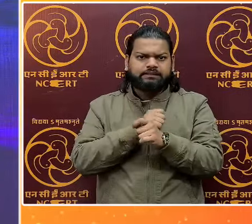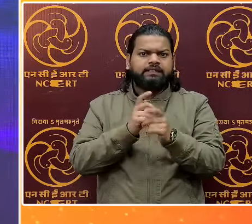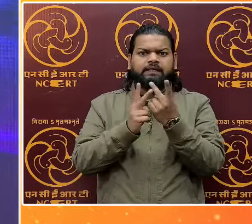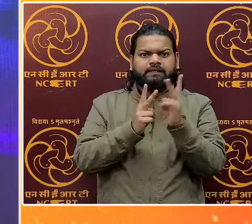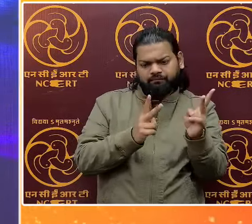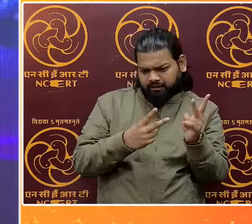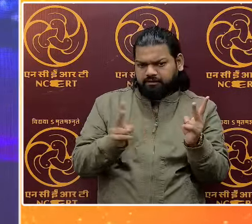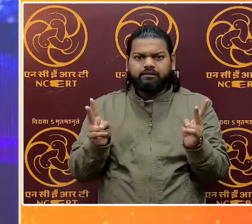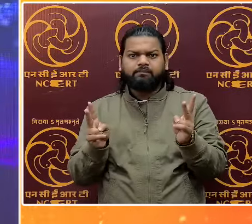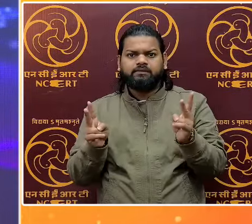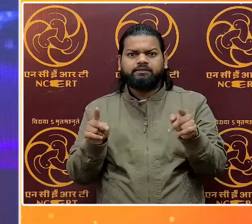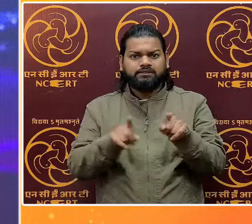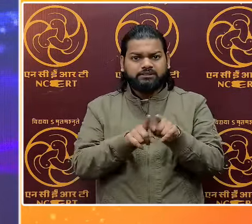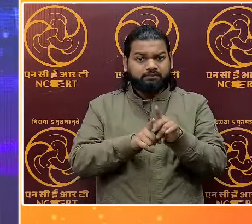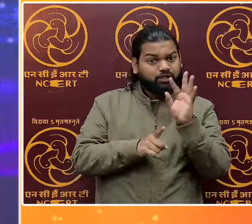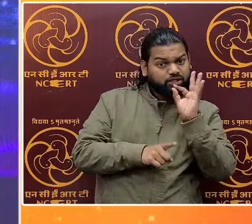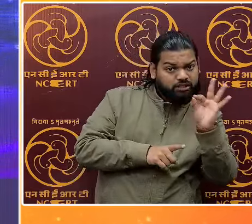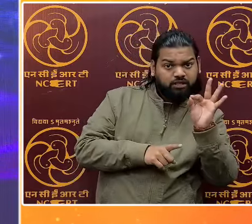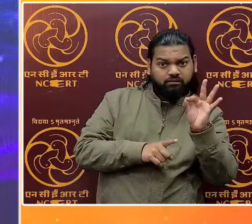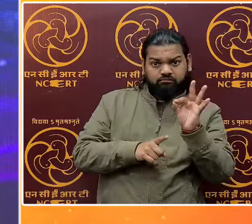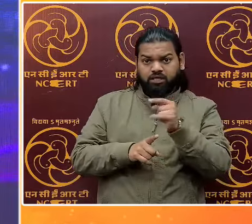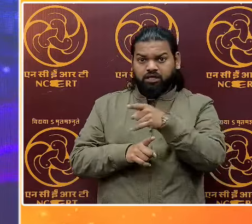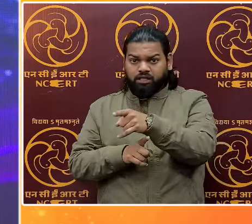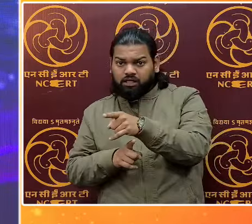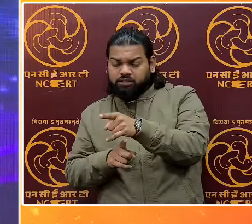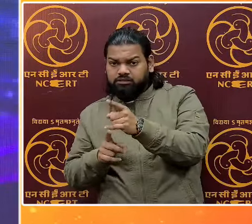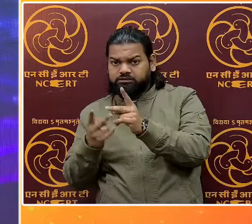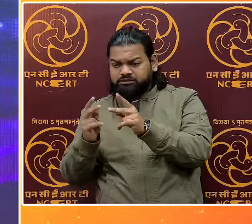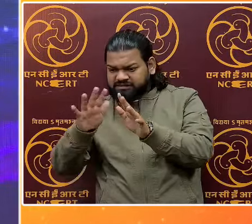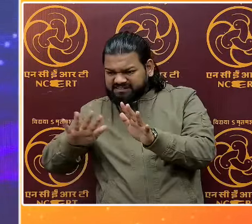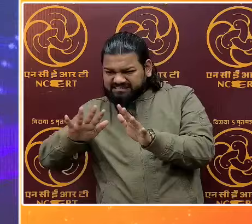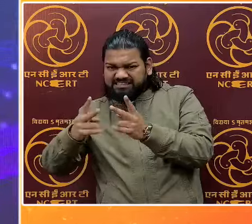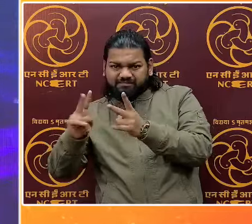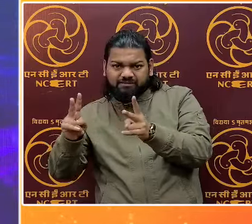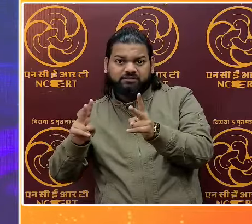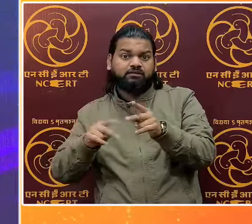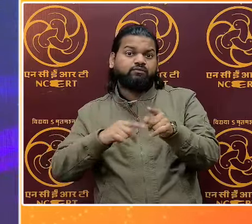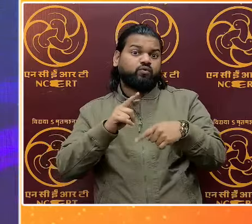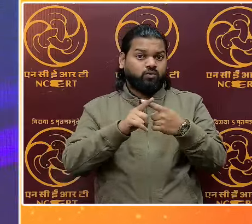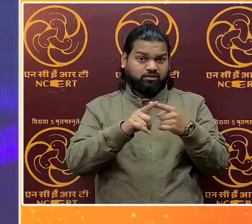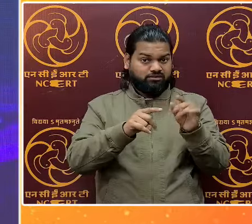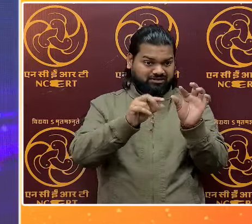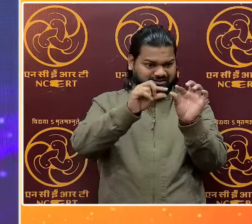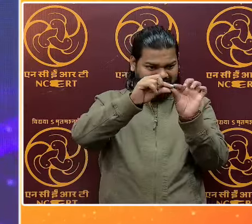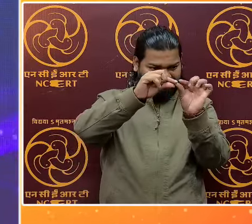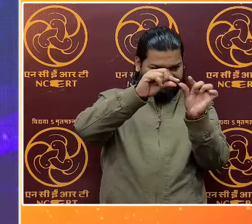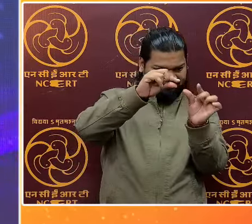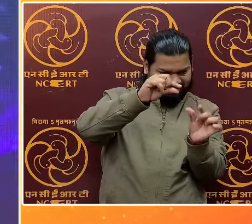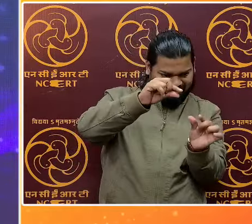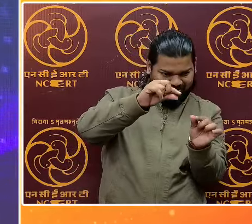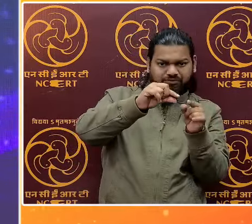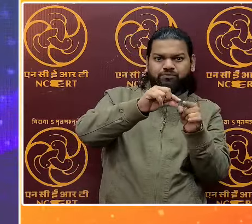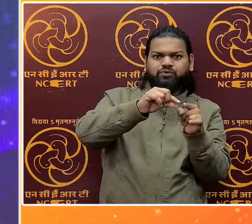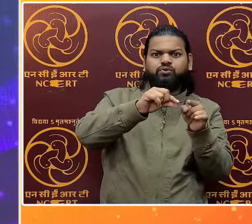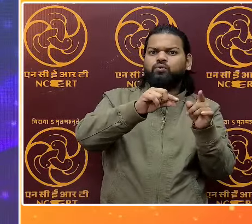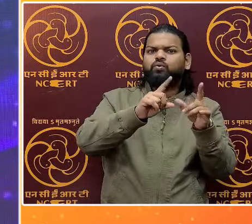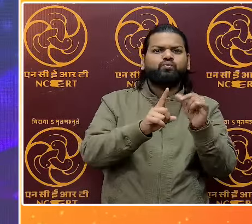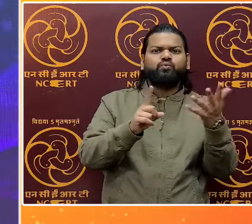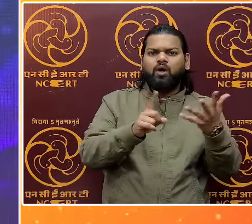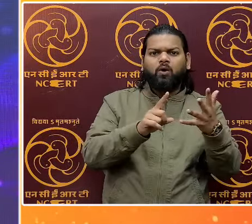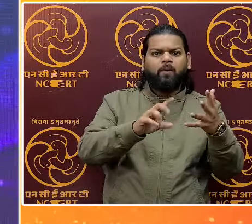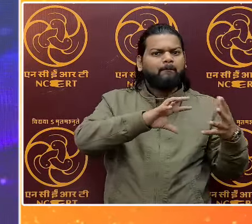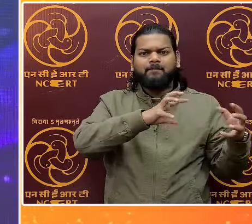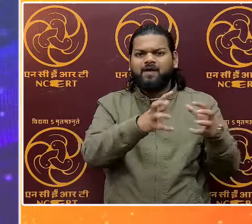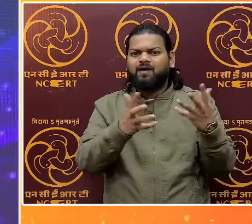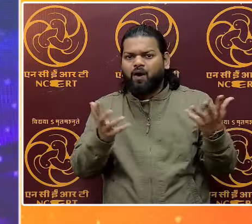to virtual and erect. And about convex mirrors, we have seen that how convex mirrors are